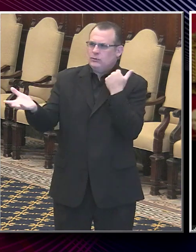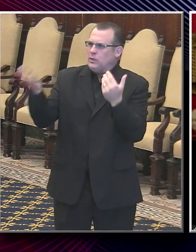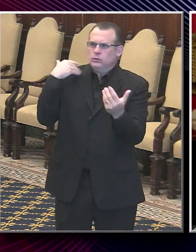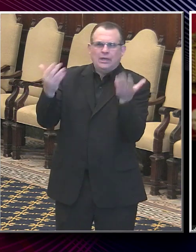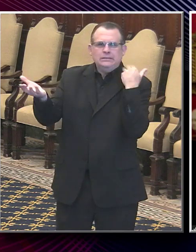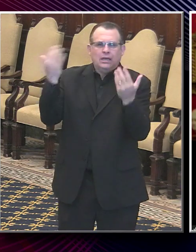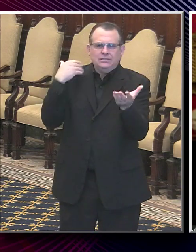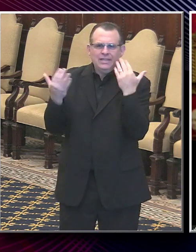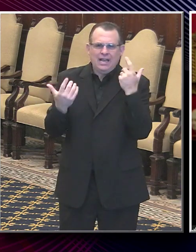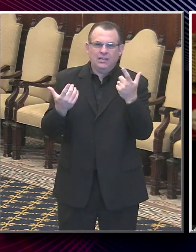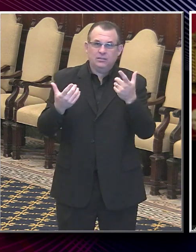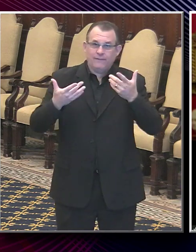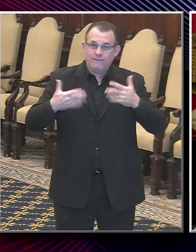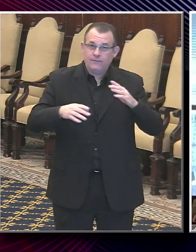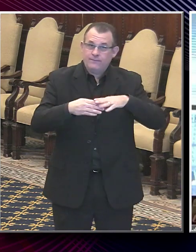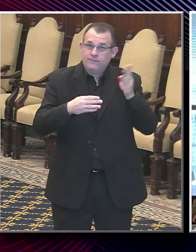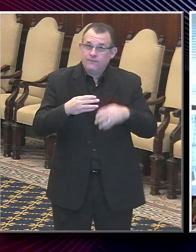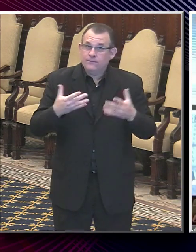were they sent?